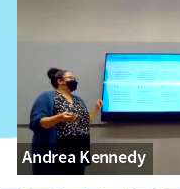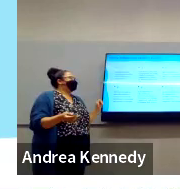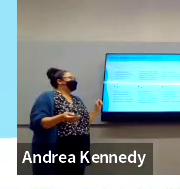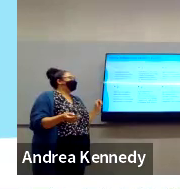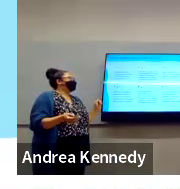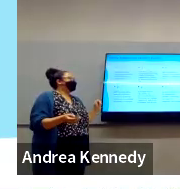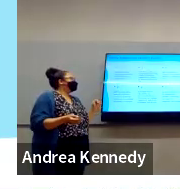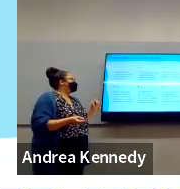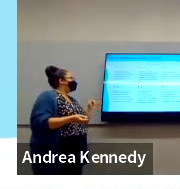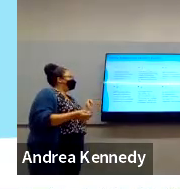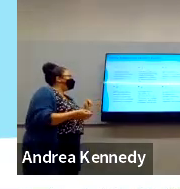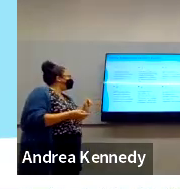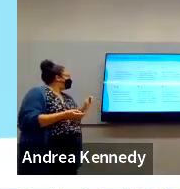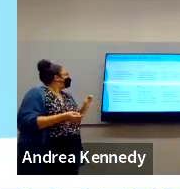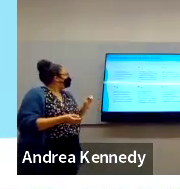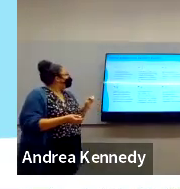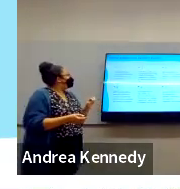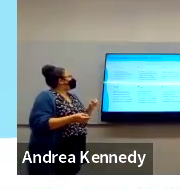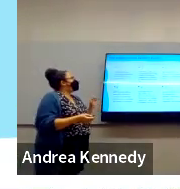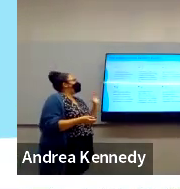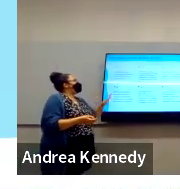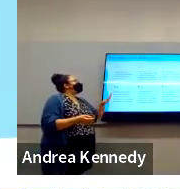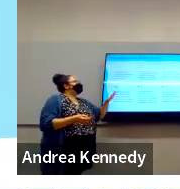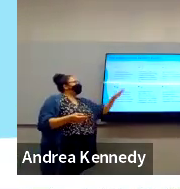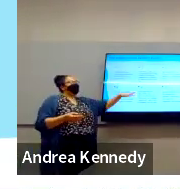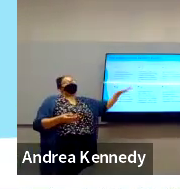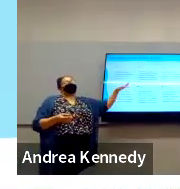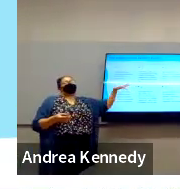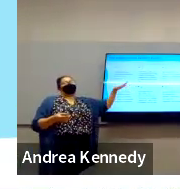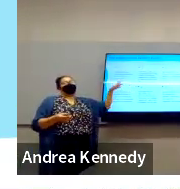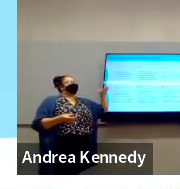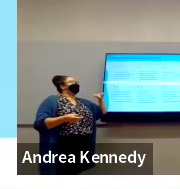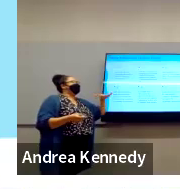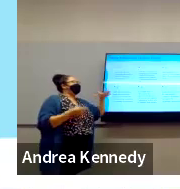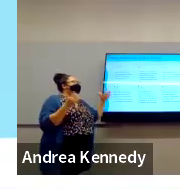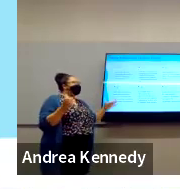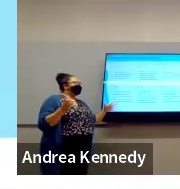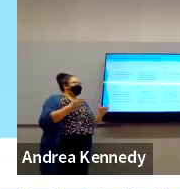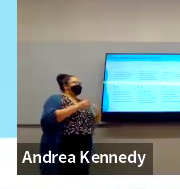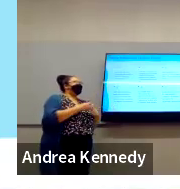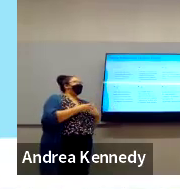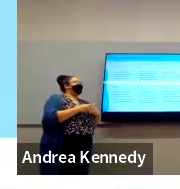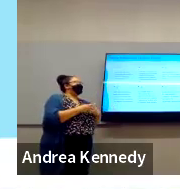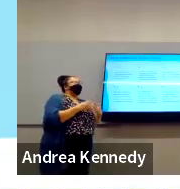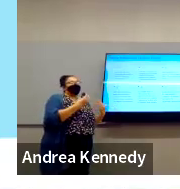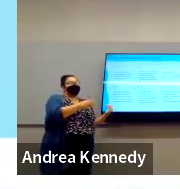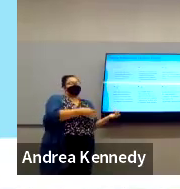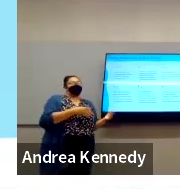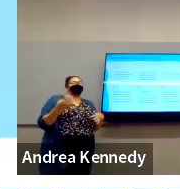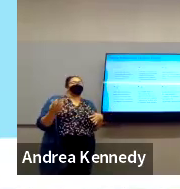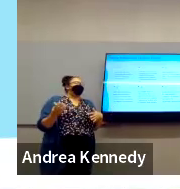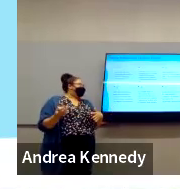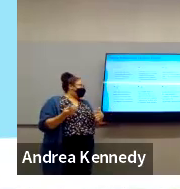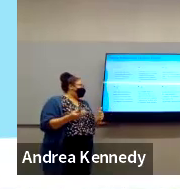Stop there. Okay. So after that 30-day window has kind of passed and there are